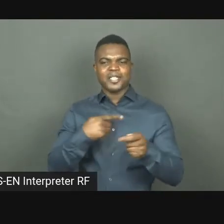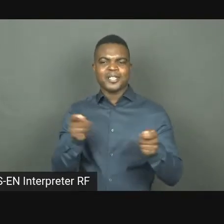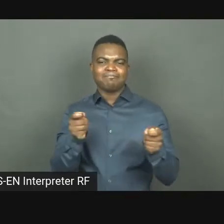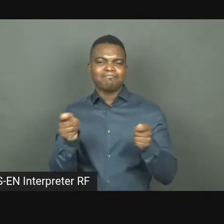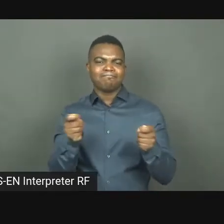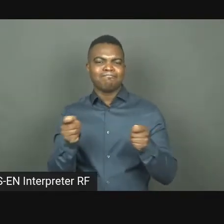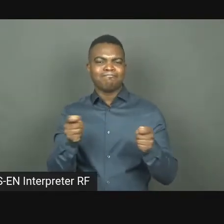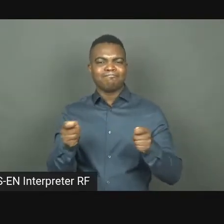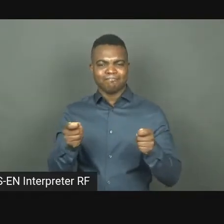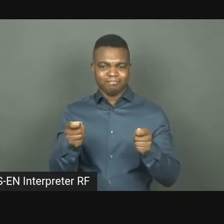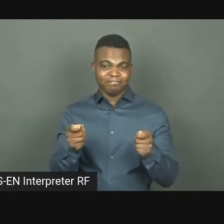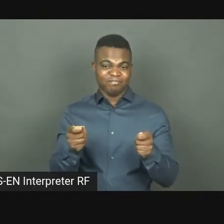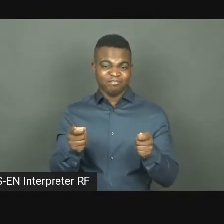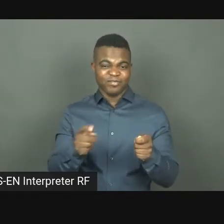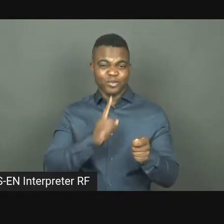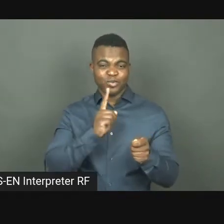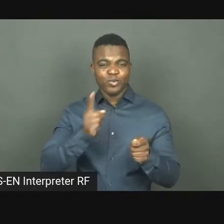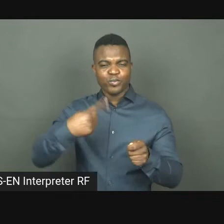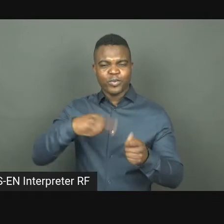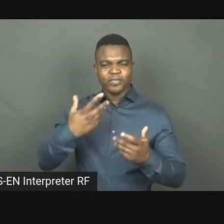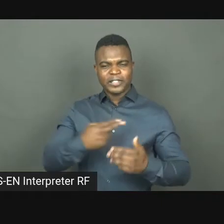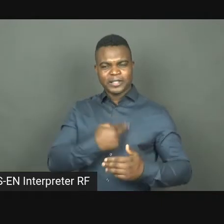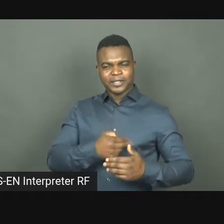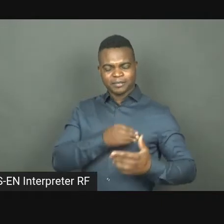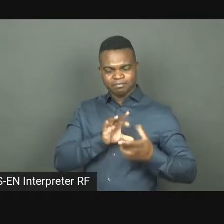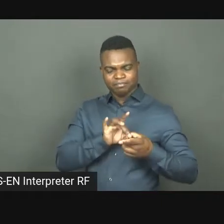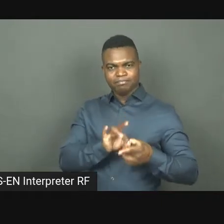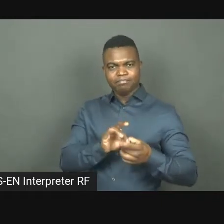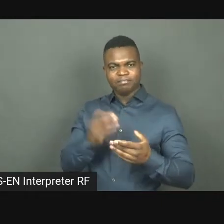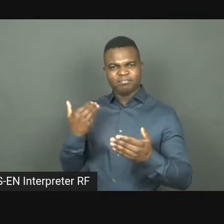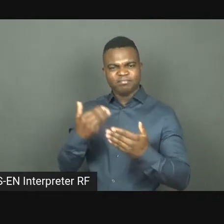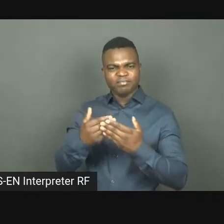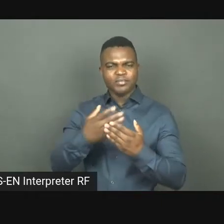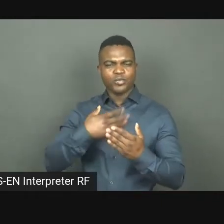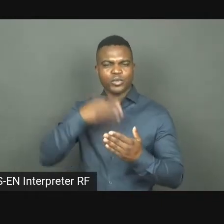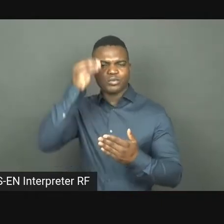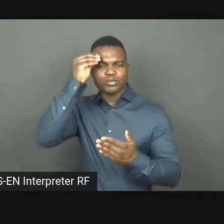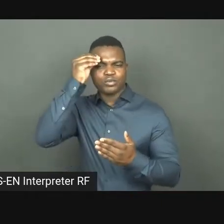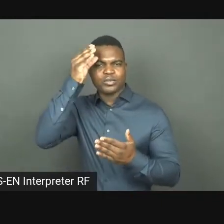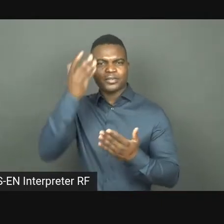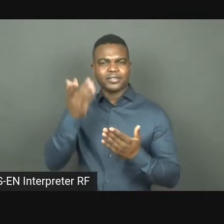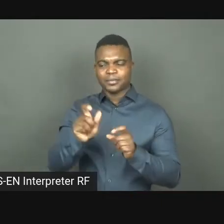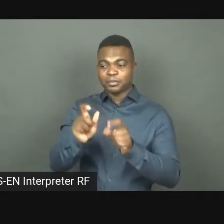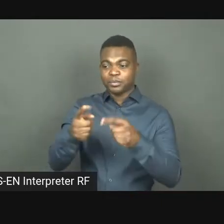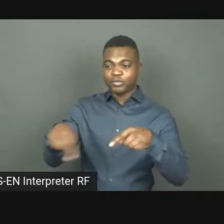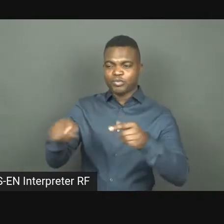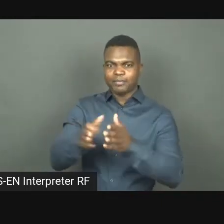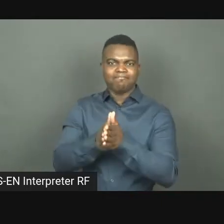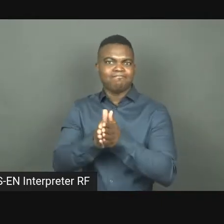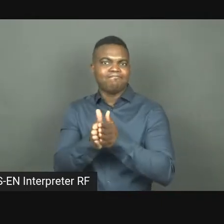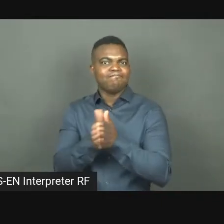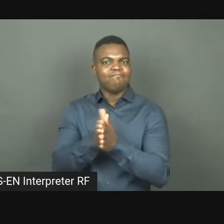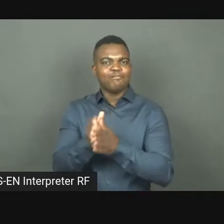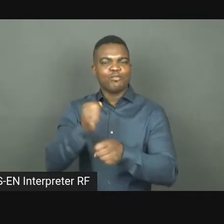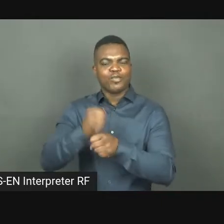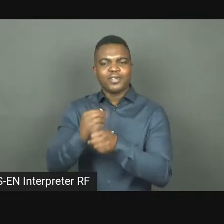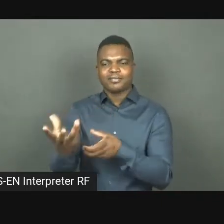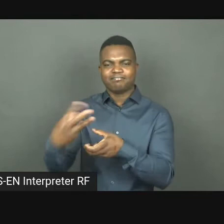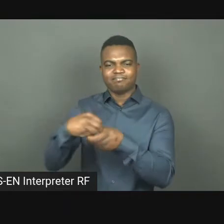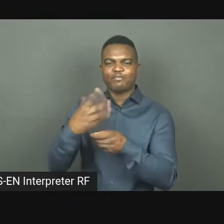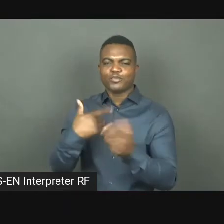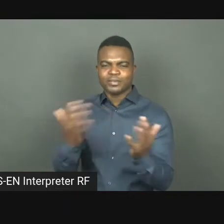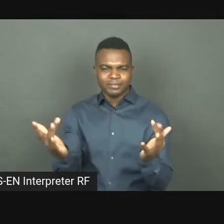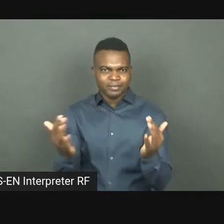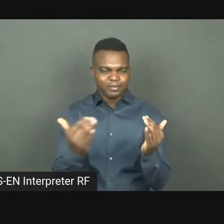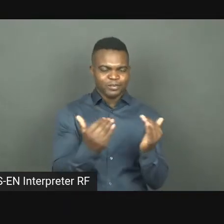Building a strong, committed community around the CHS commitments is critical if we want to bring in the change of making aid